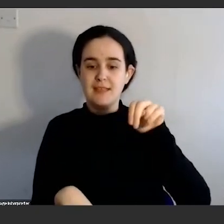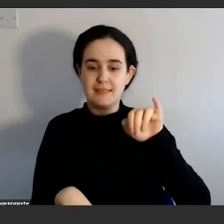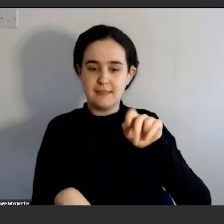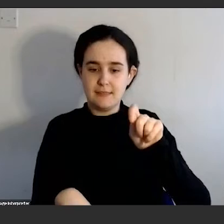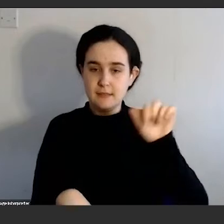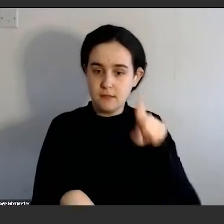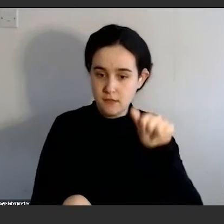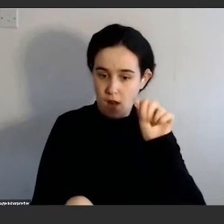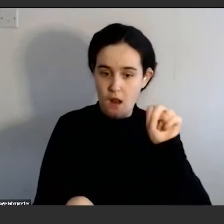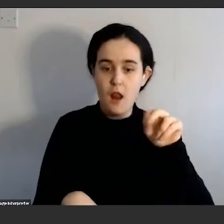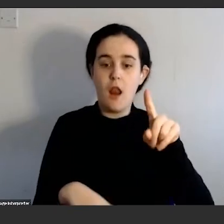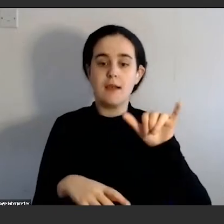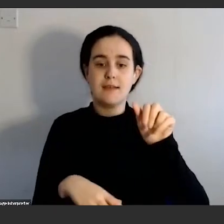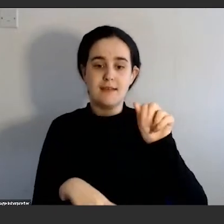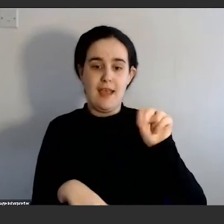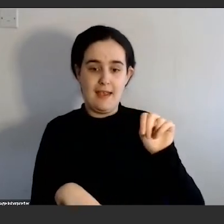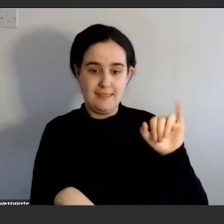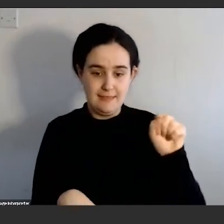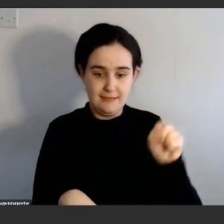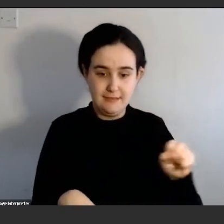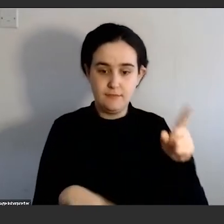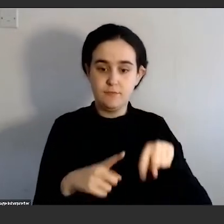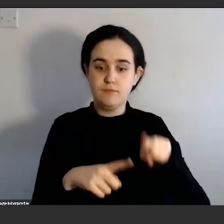Excellencies, dear colleagues and friends.